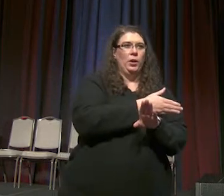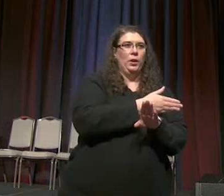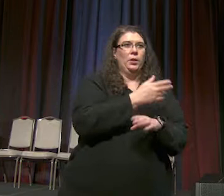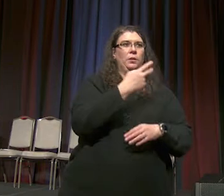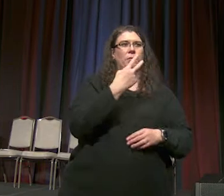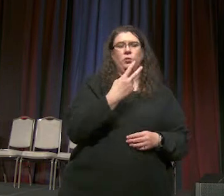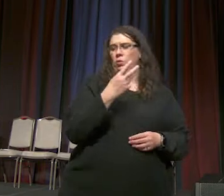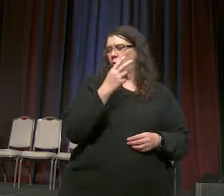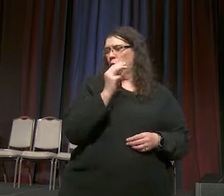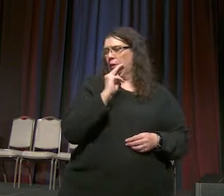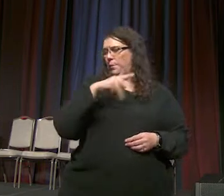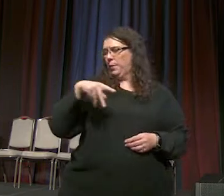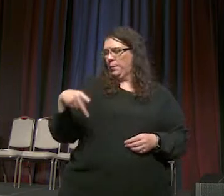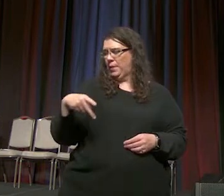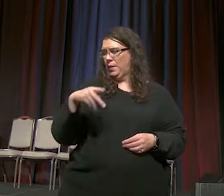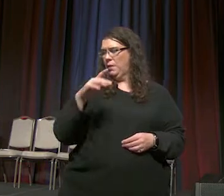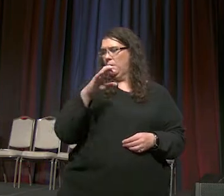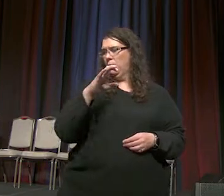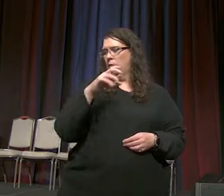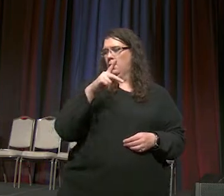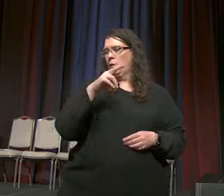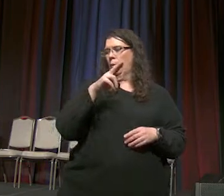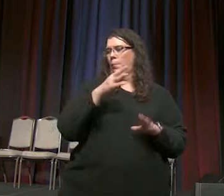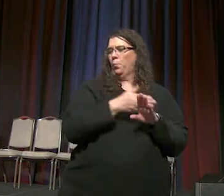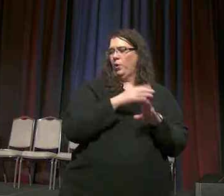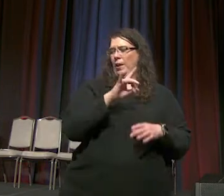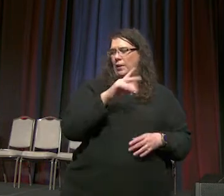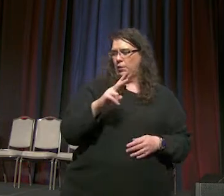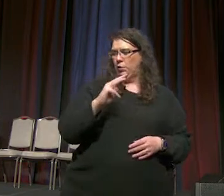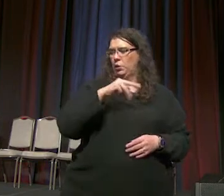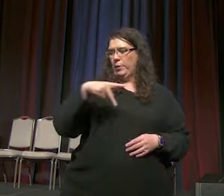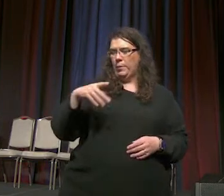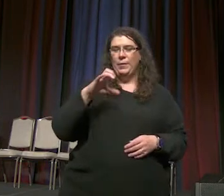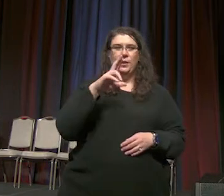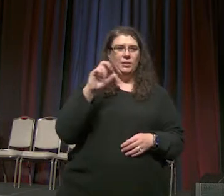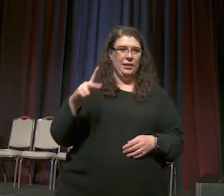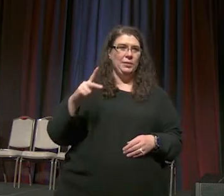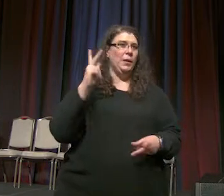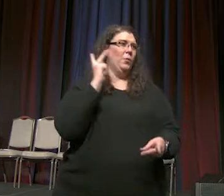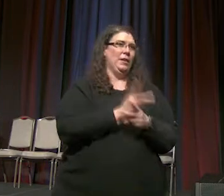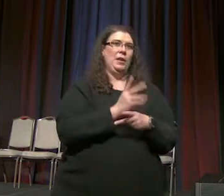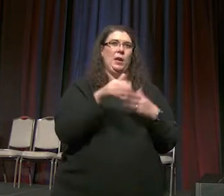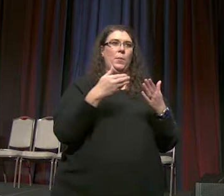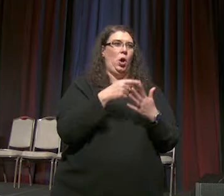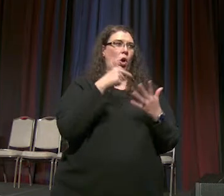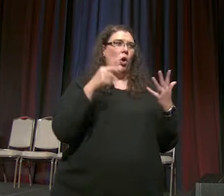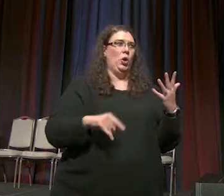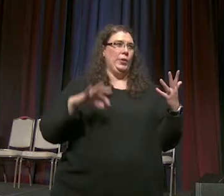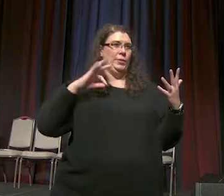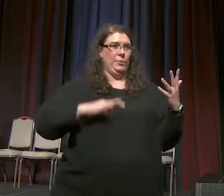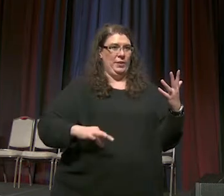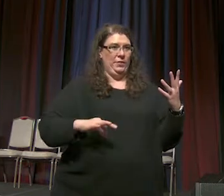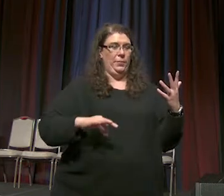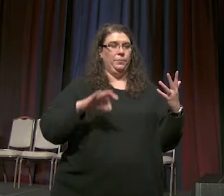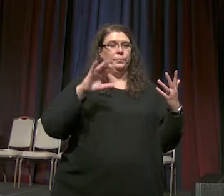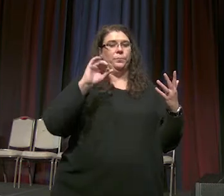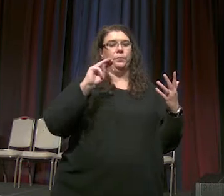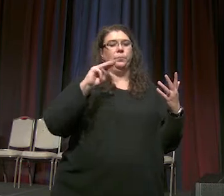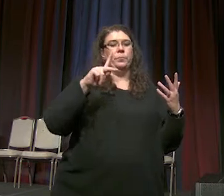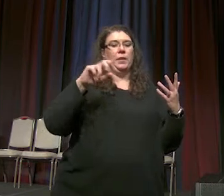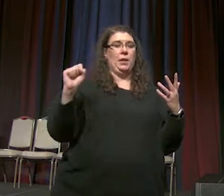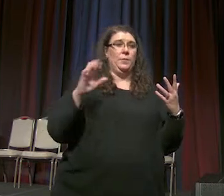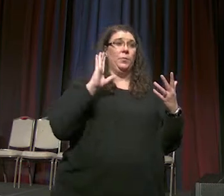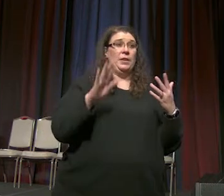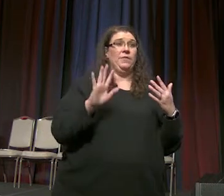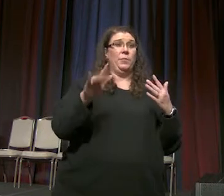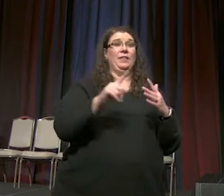MPP, or CRSP, will keep all of those benefits. Compass would only be from its effective